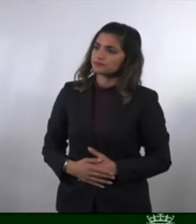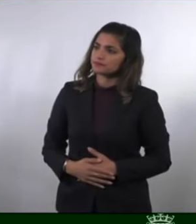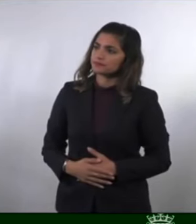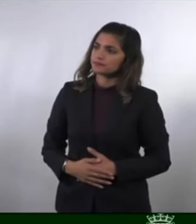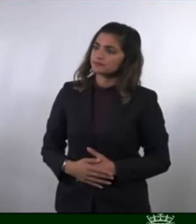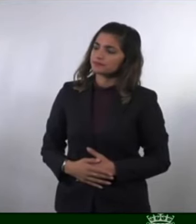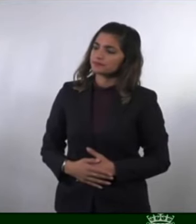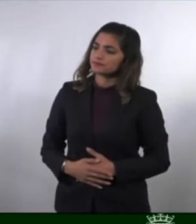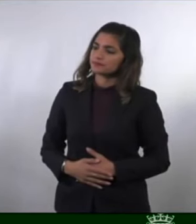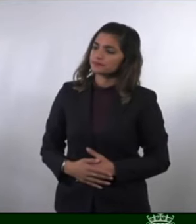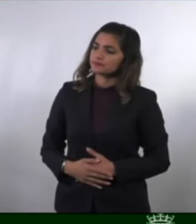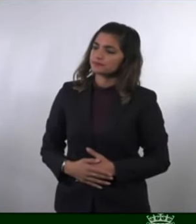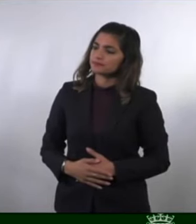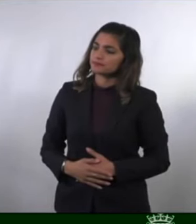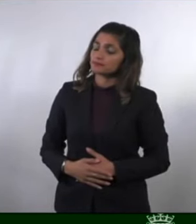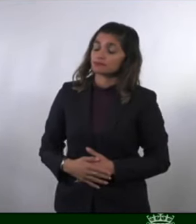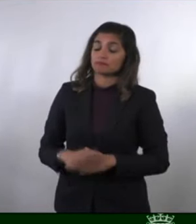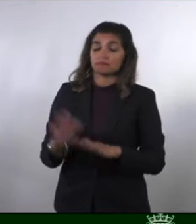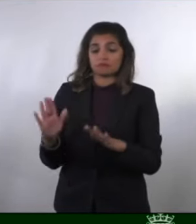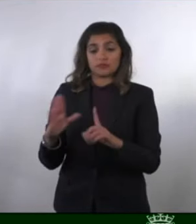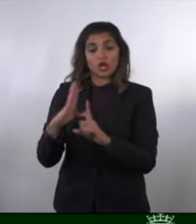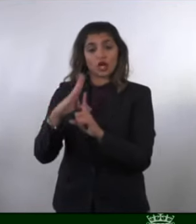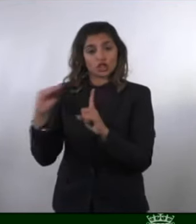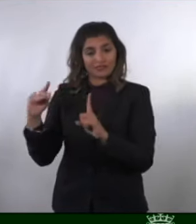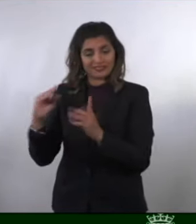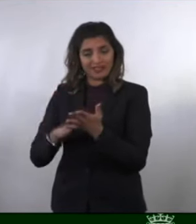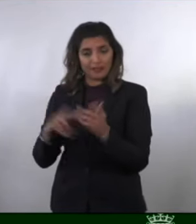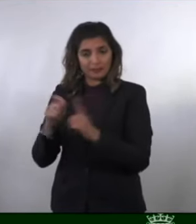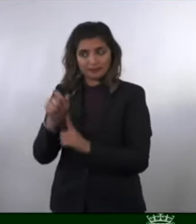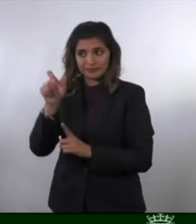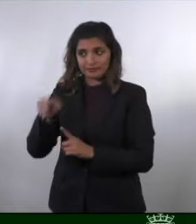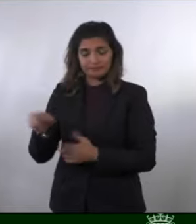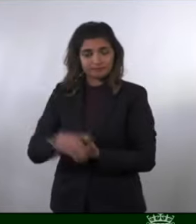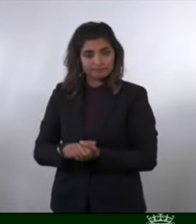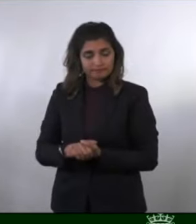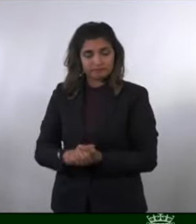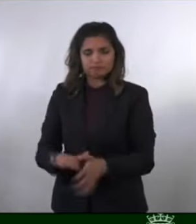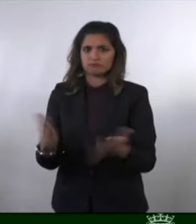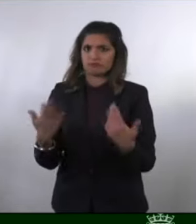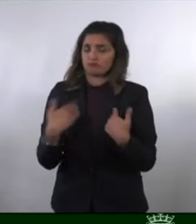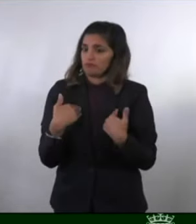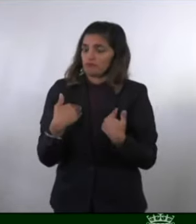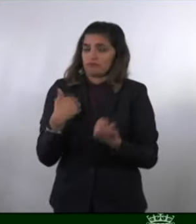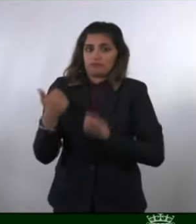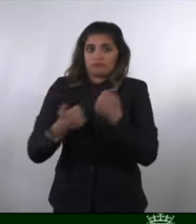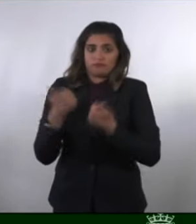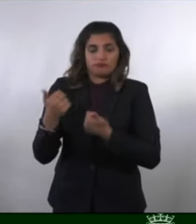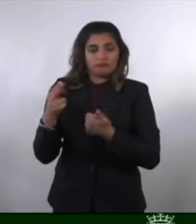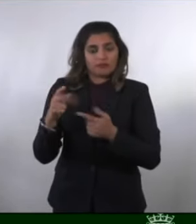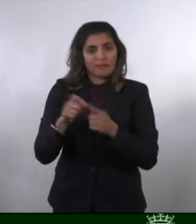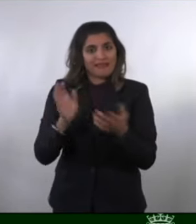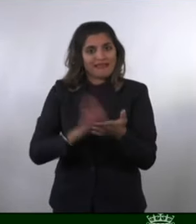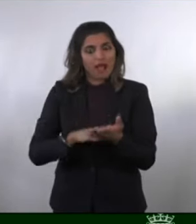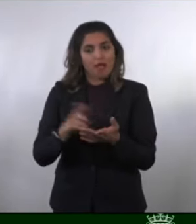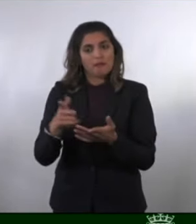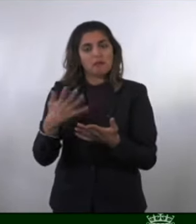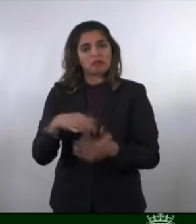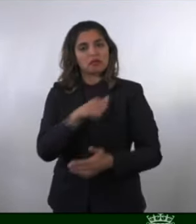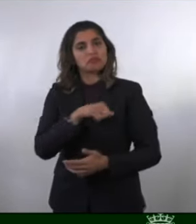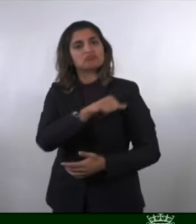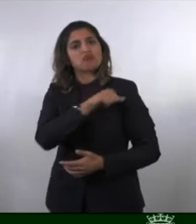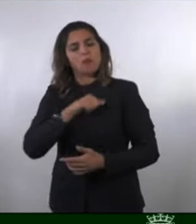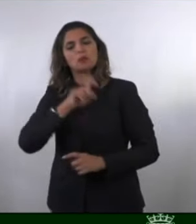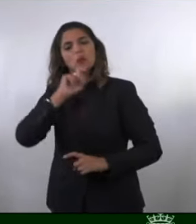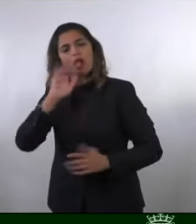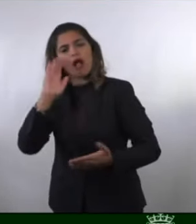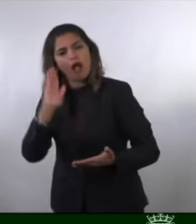to the Prime Minister for sticking to his word and ending the national lockdown on 2nd of December as promised. But looking ahead to the new tiered system, I've been speaking to